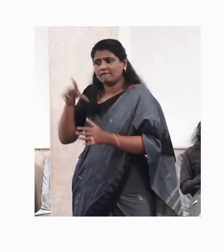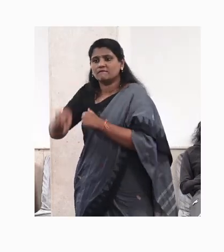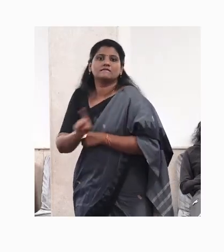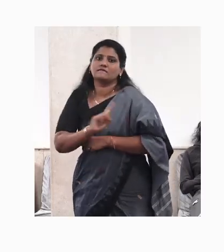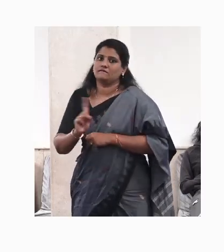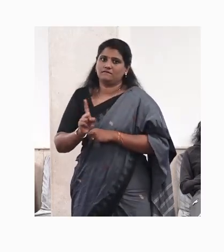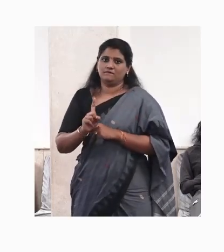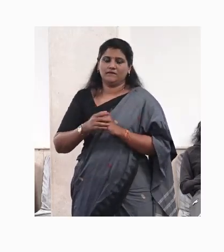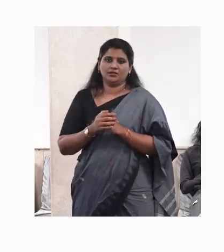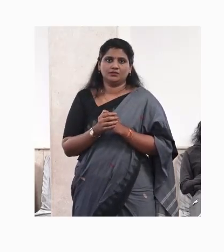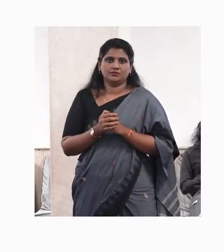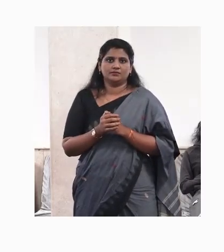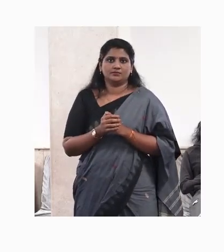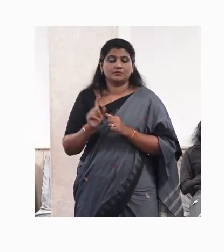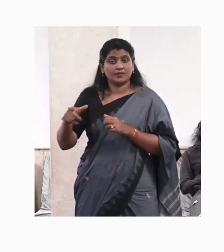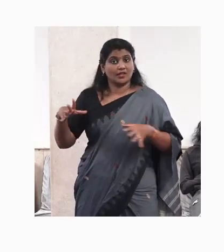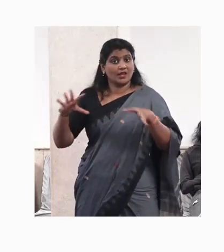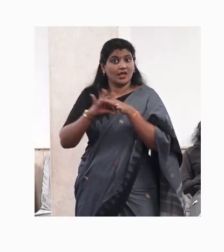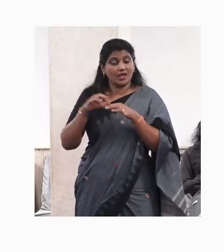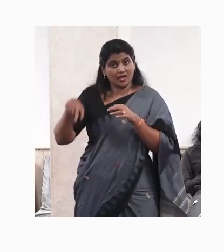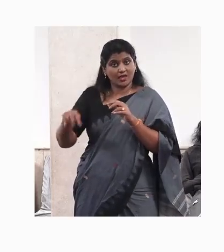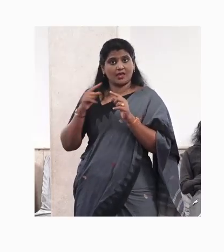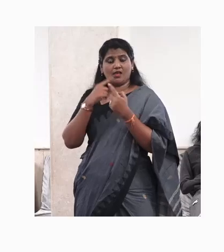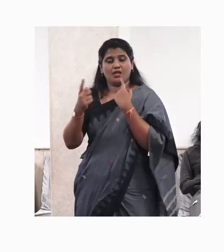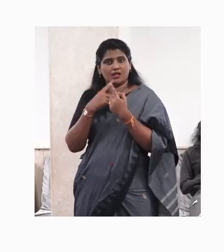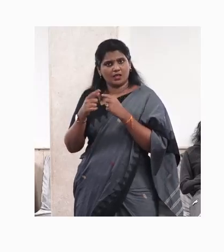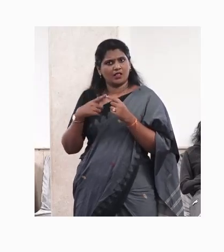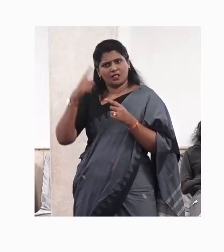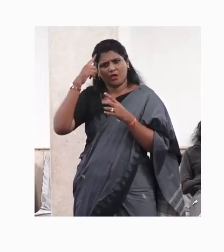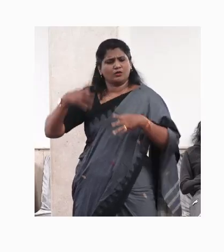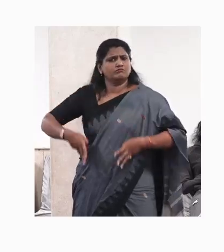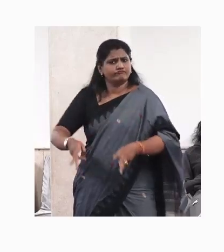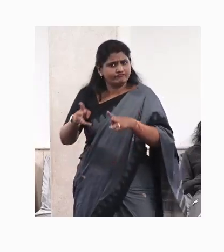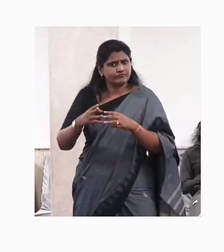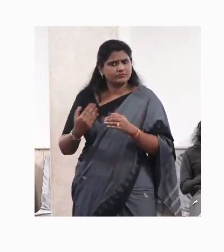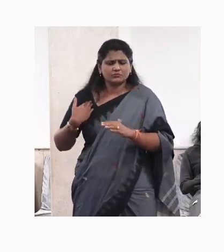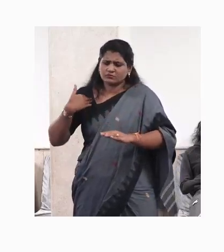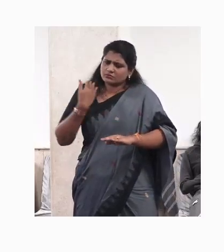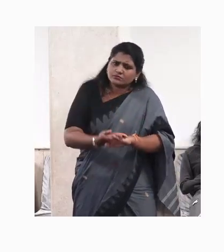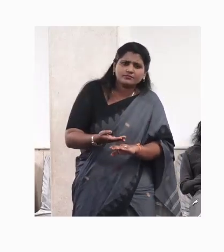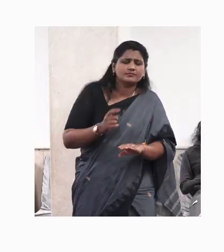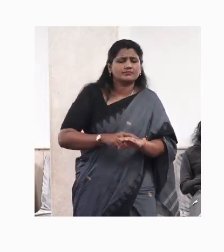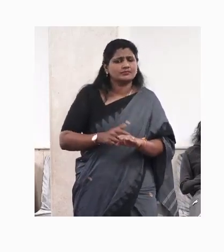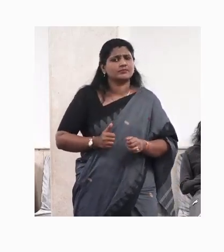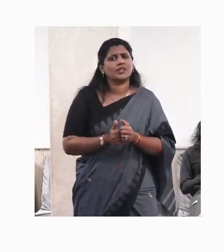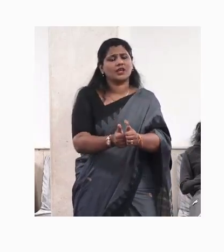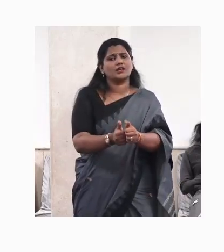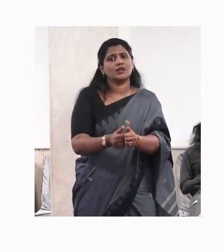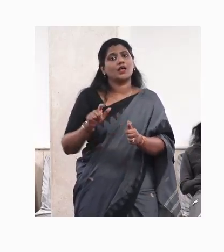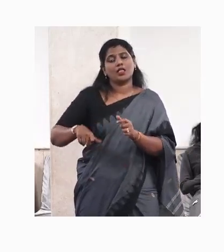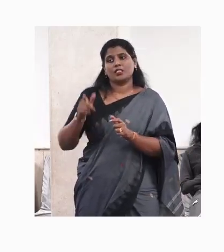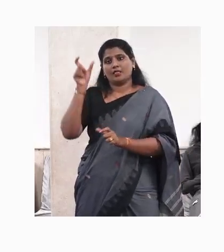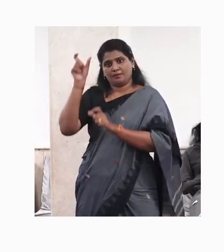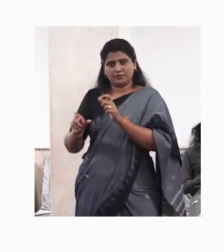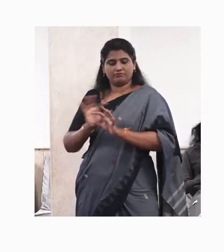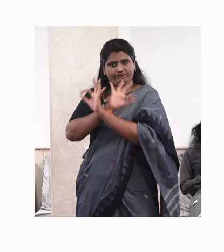So you can then engage in that dialogue on the streets. You can continue the engagement over a period of time. And then when the person is prepared,